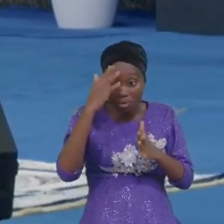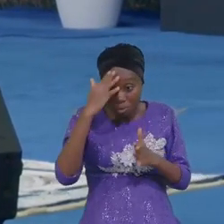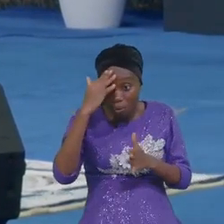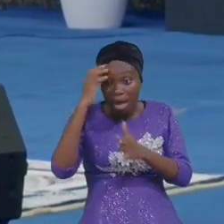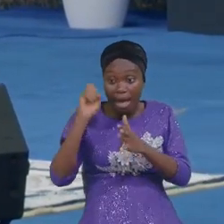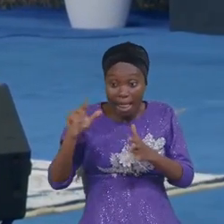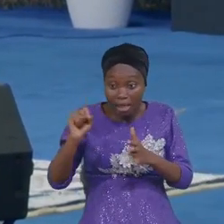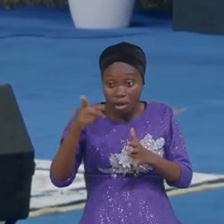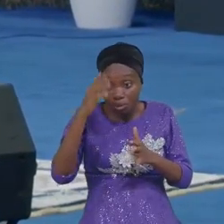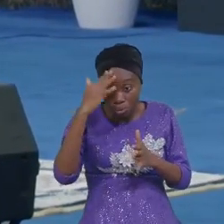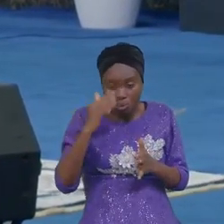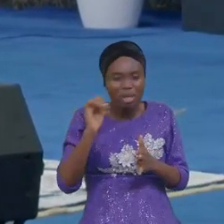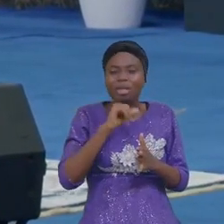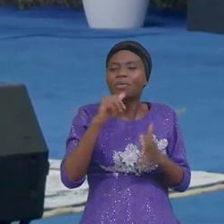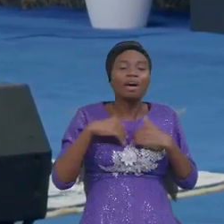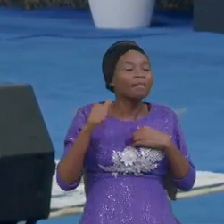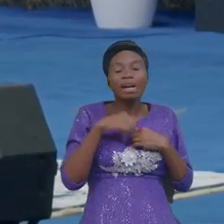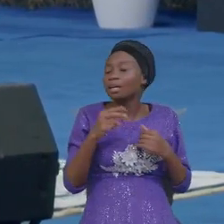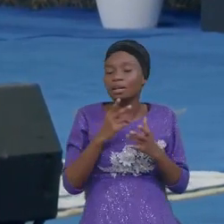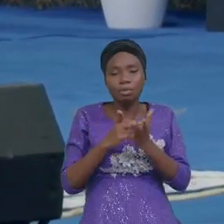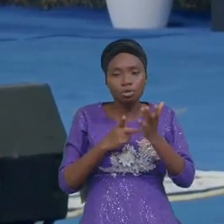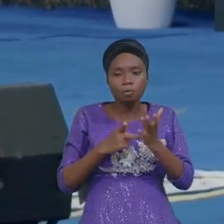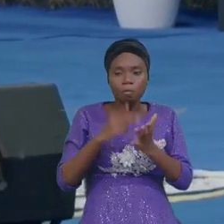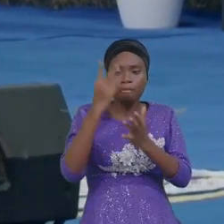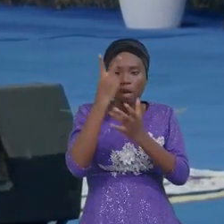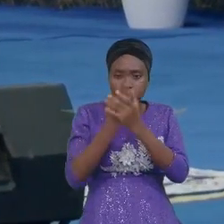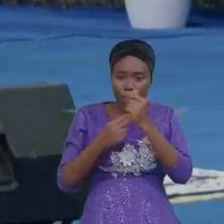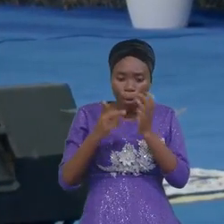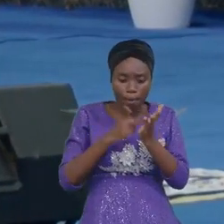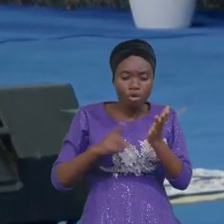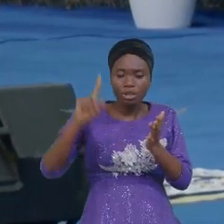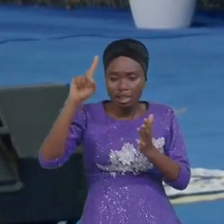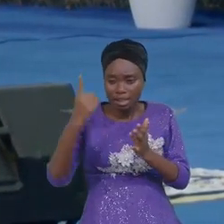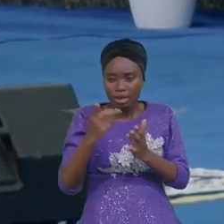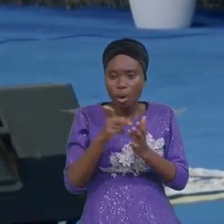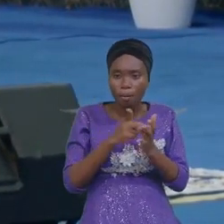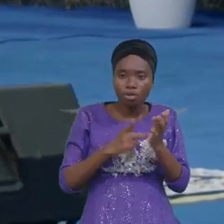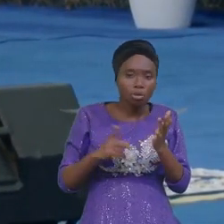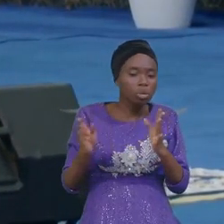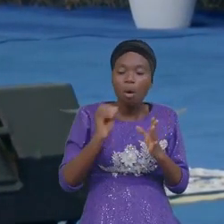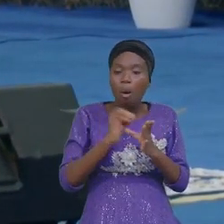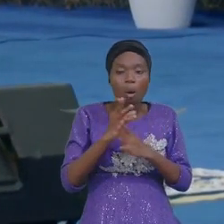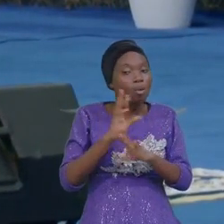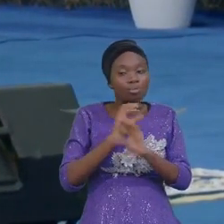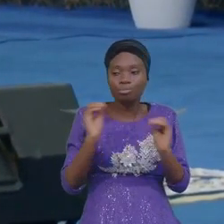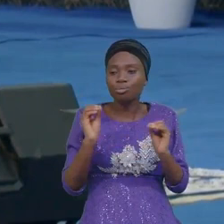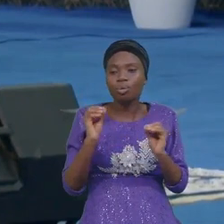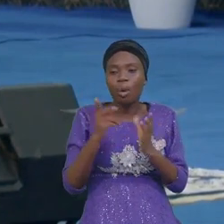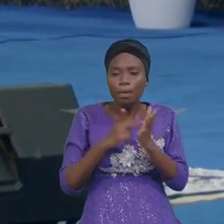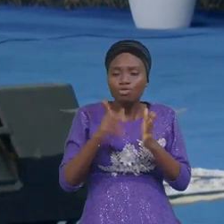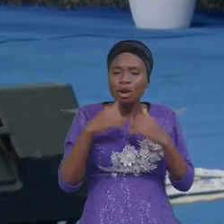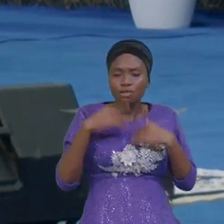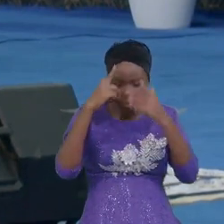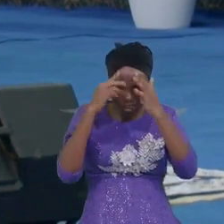have any portion. Double portion, single portion, or no portion. You have to decide.